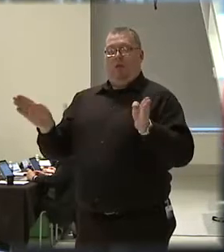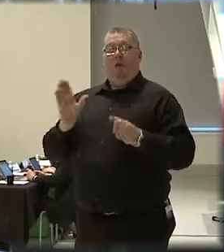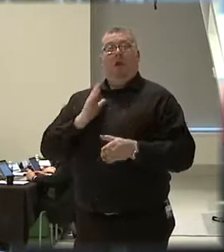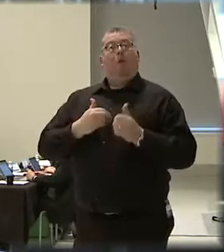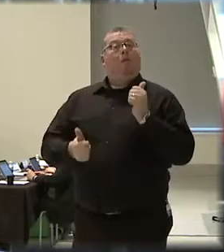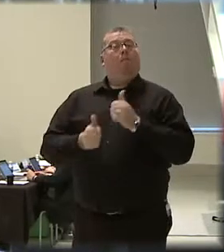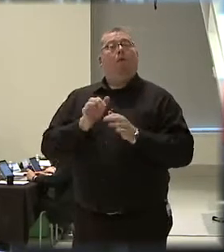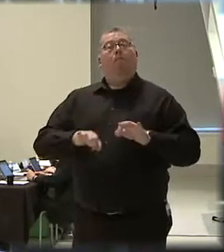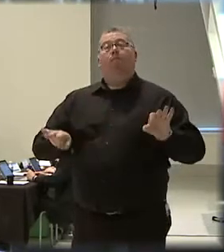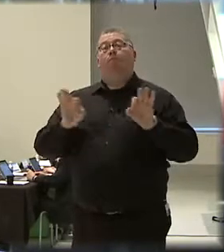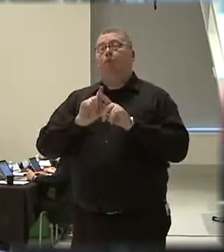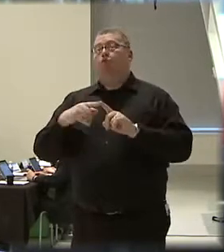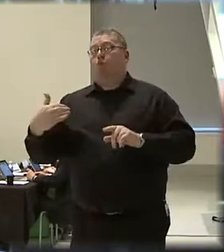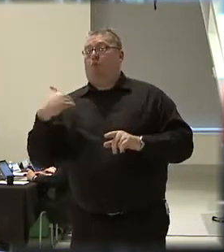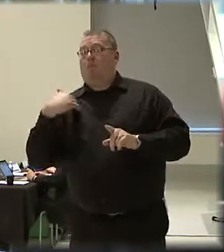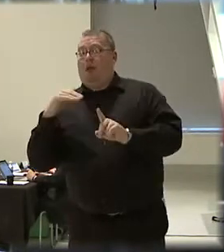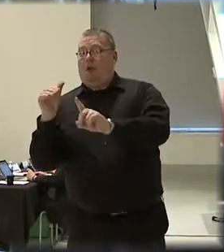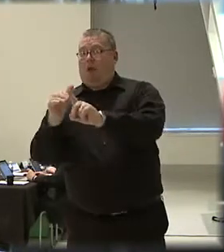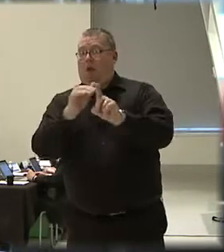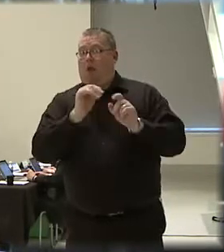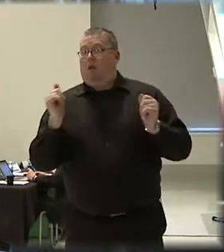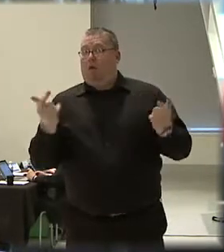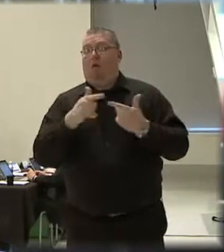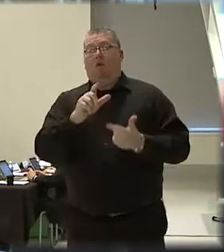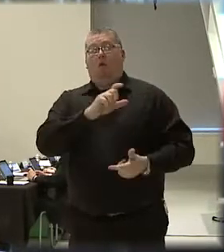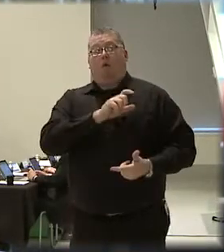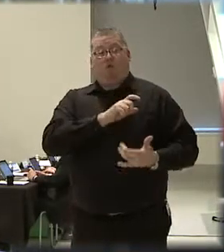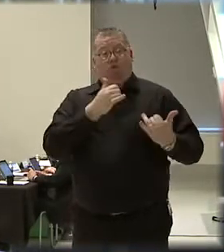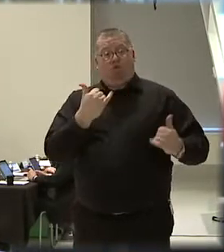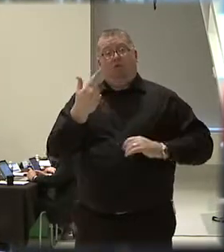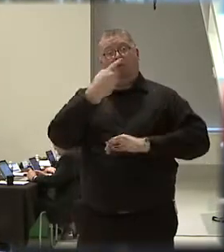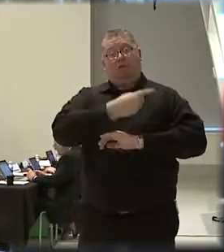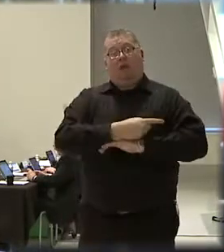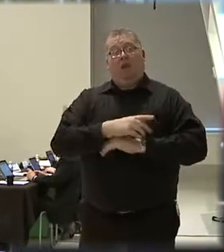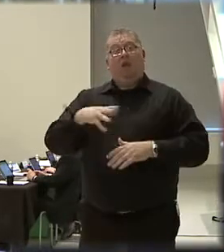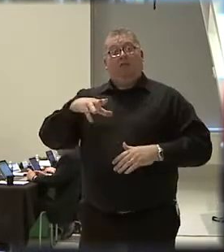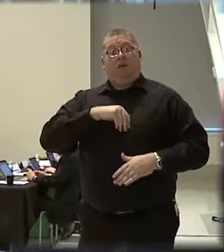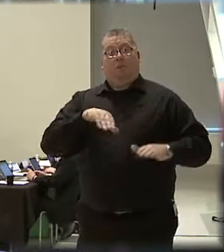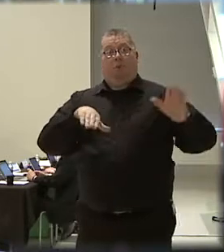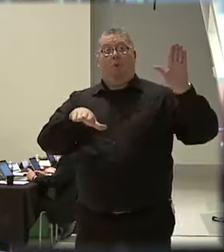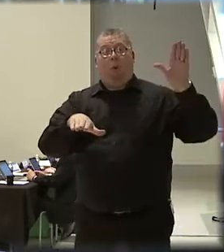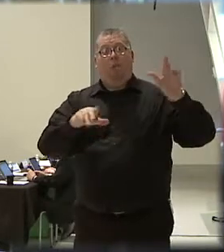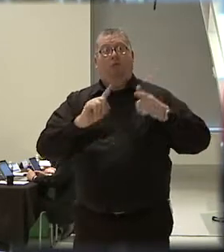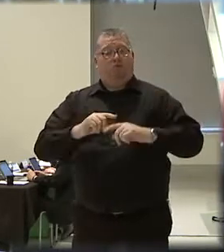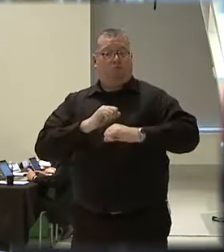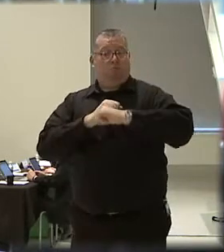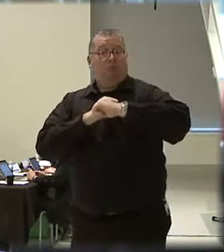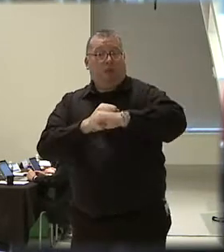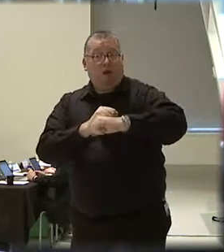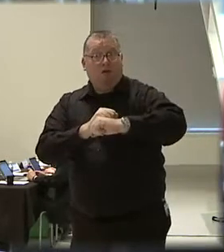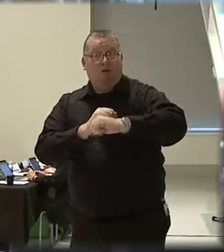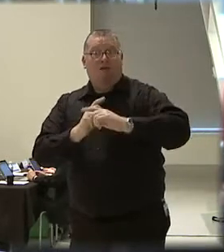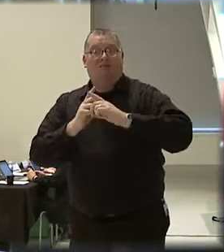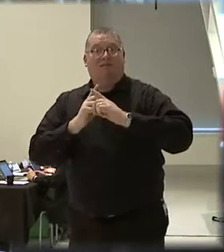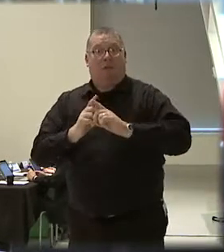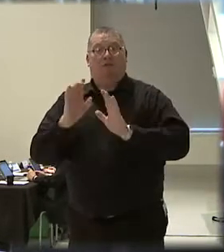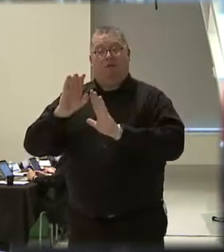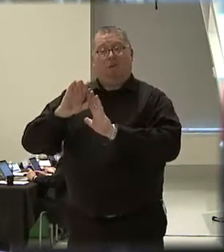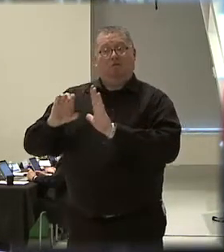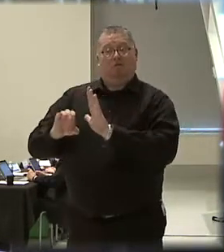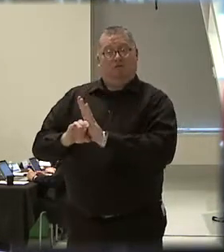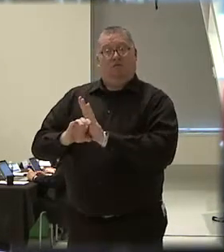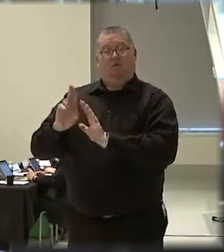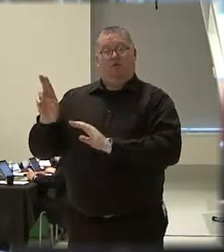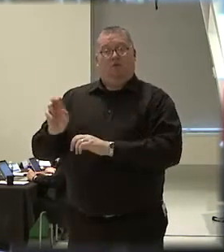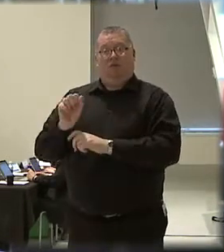must remind everyone that police officers today took an oath to protect and defend the Constitution. They